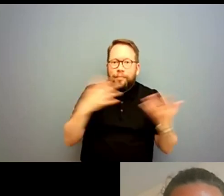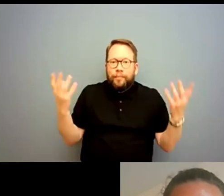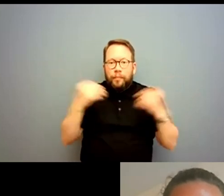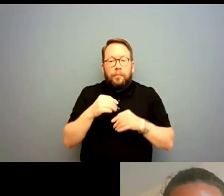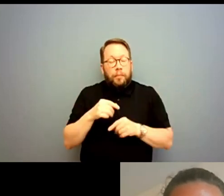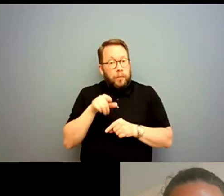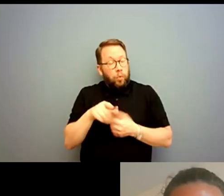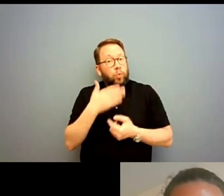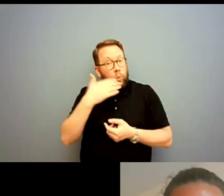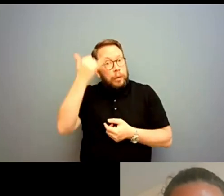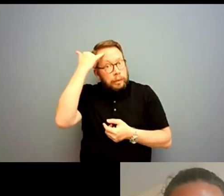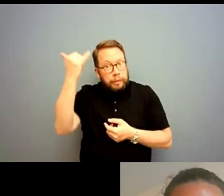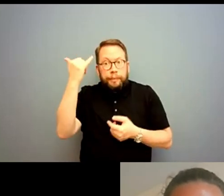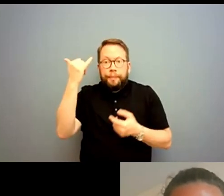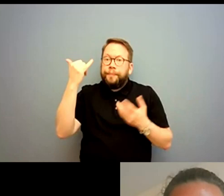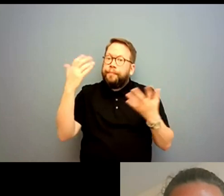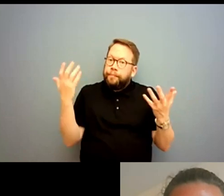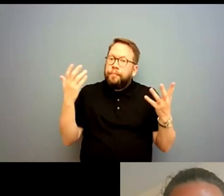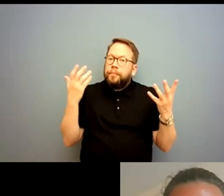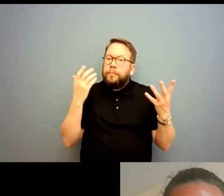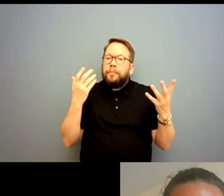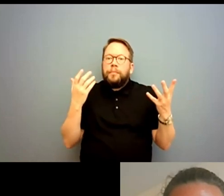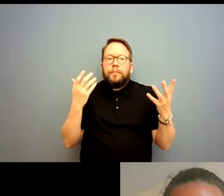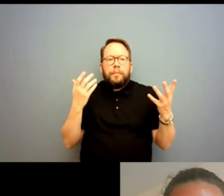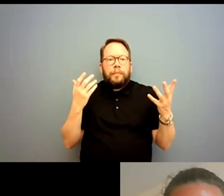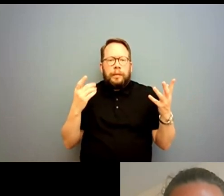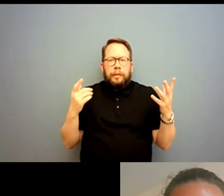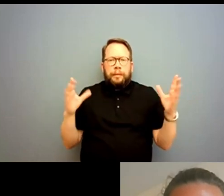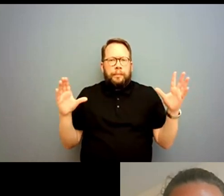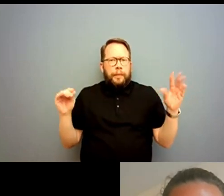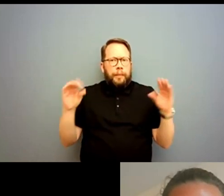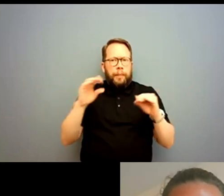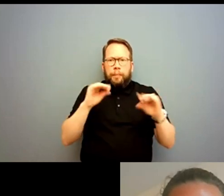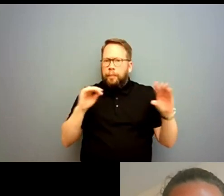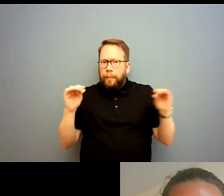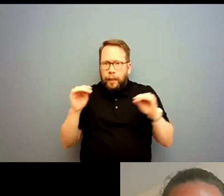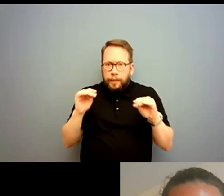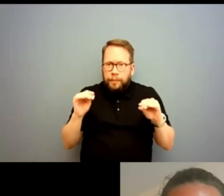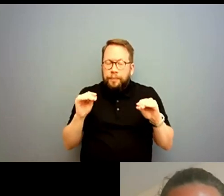around is that we might think about creating, sorry, the lights go